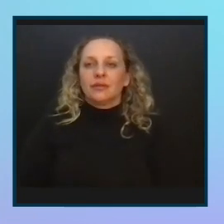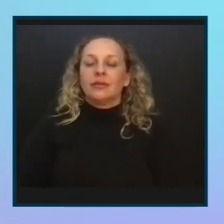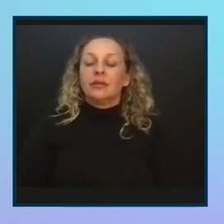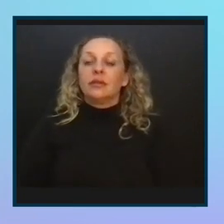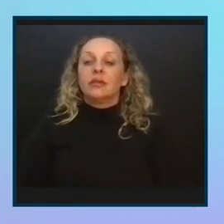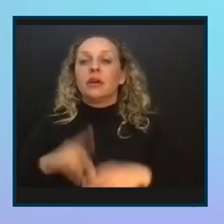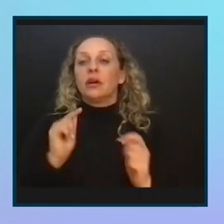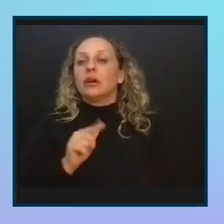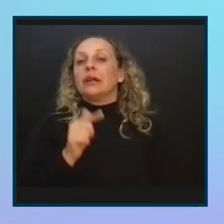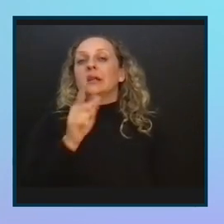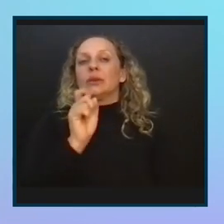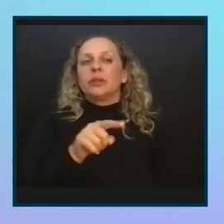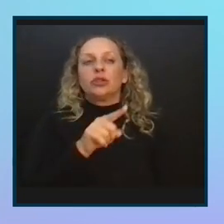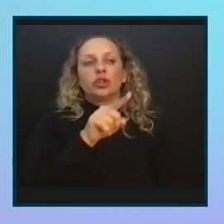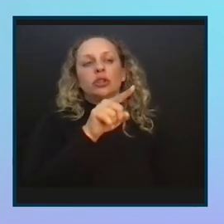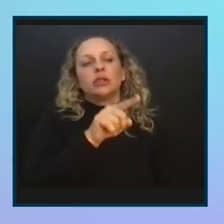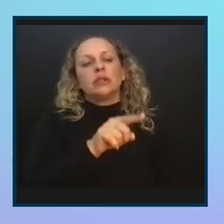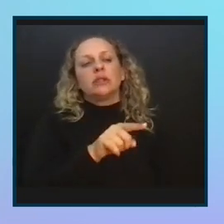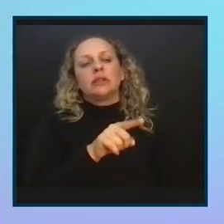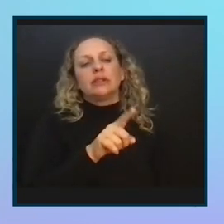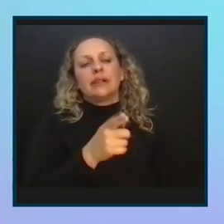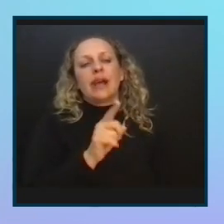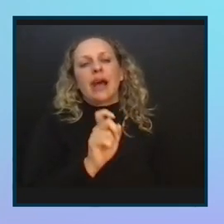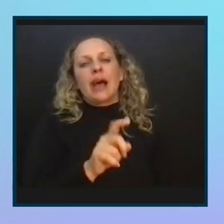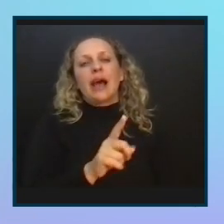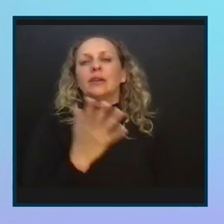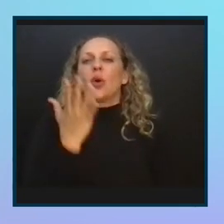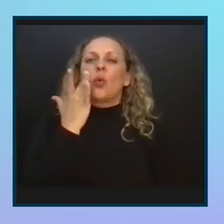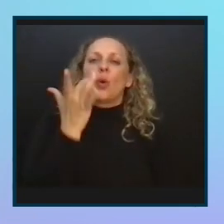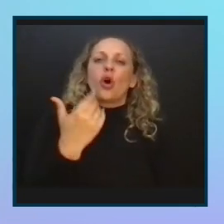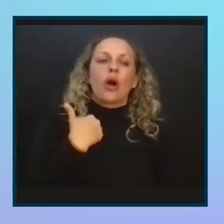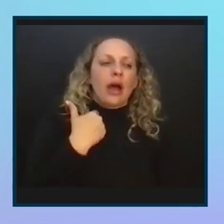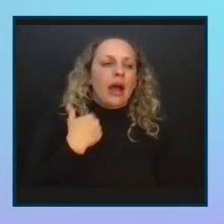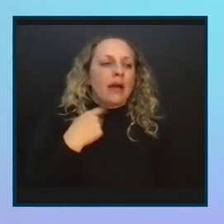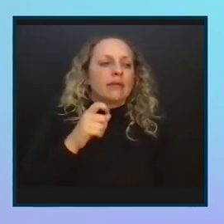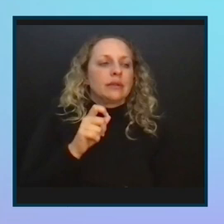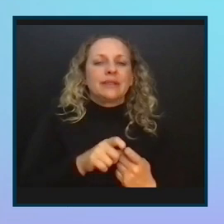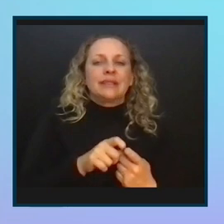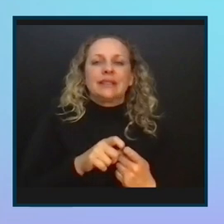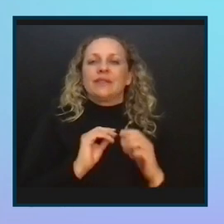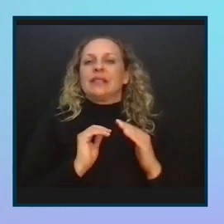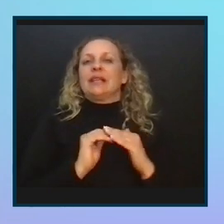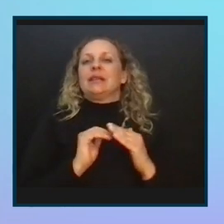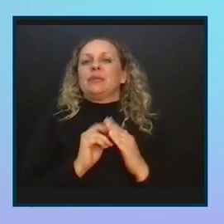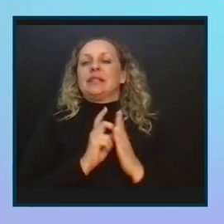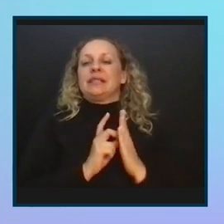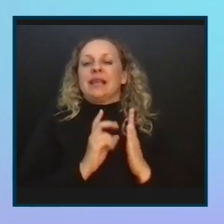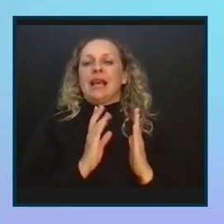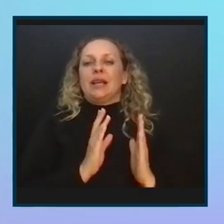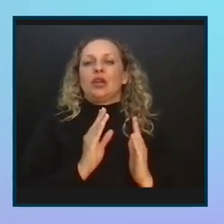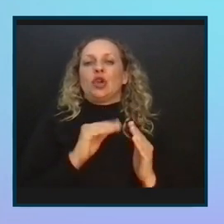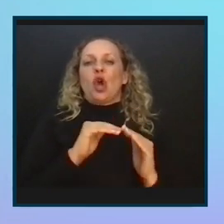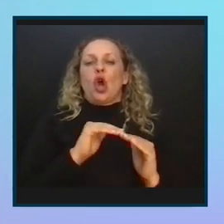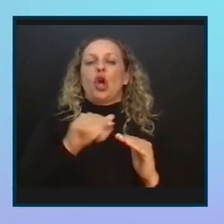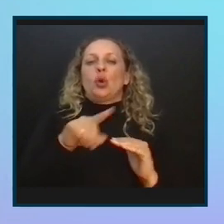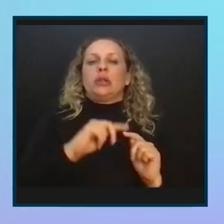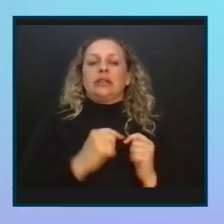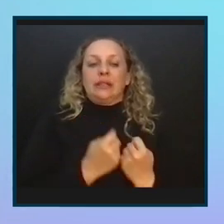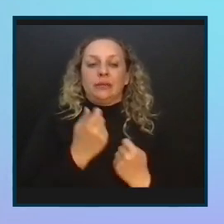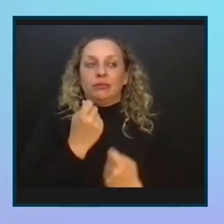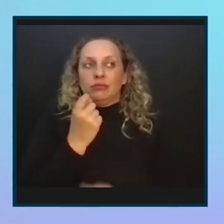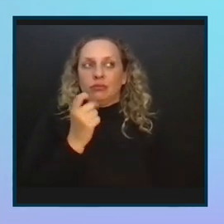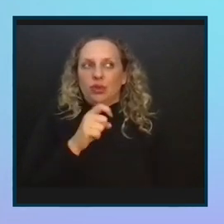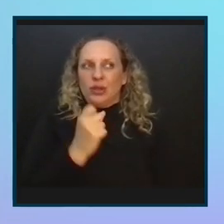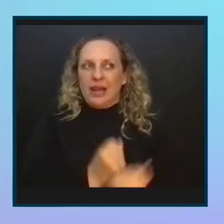All right, next question here asks, why do you have specifically accessibility designers on your team? Shouldn't